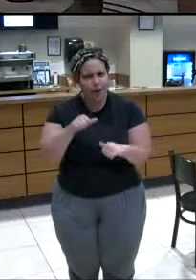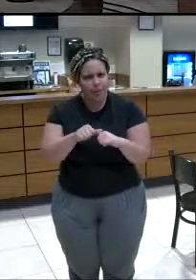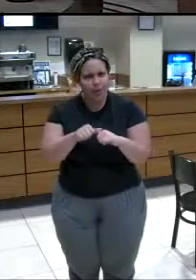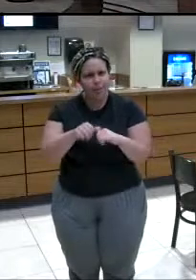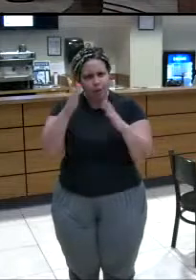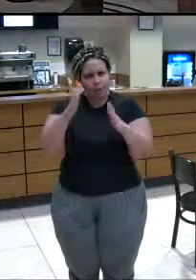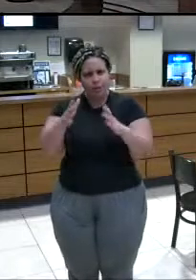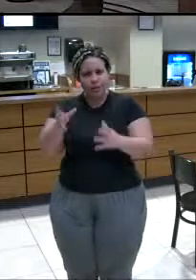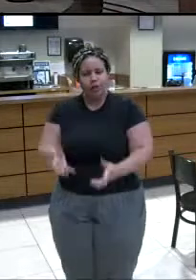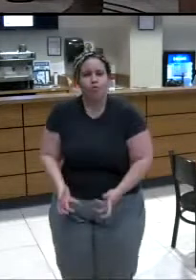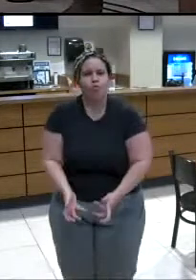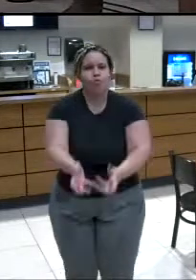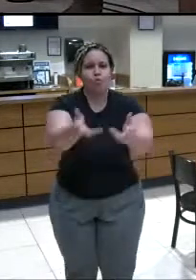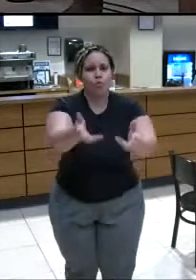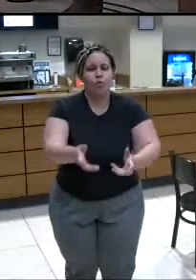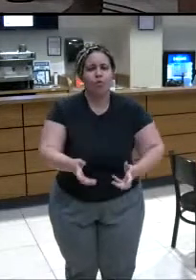to?